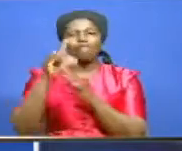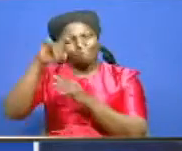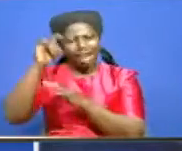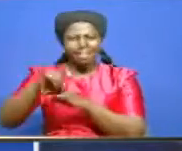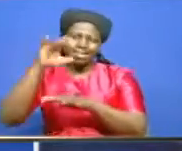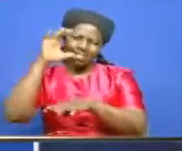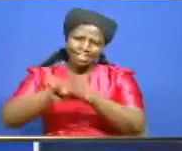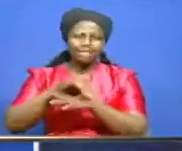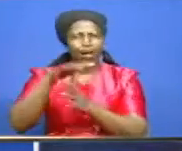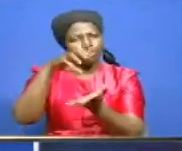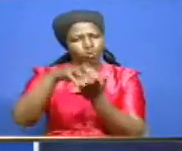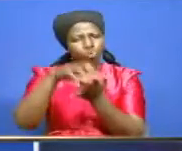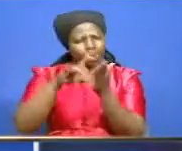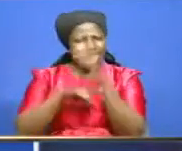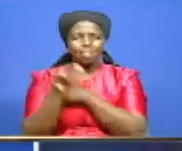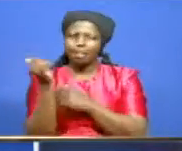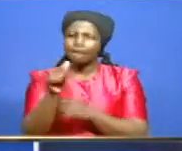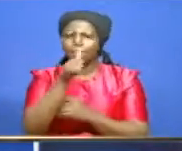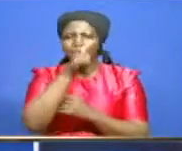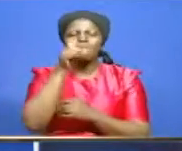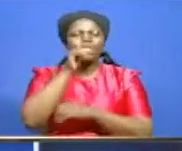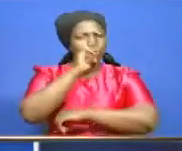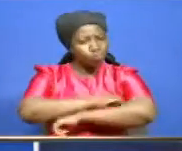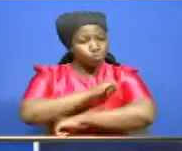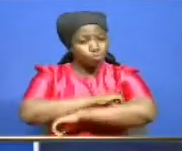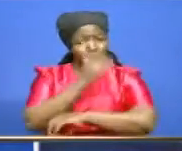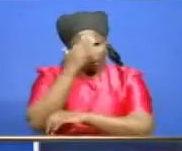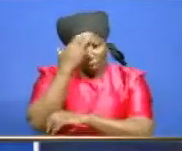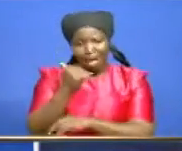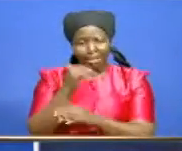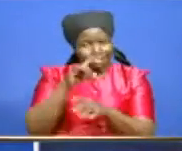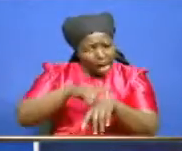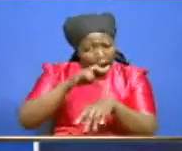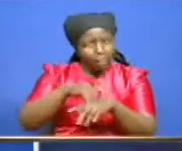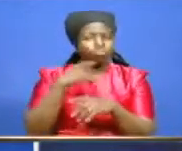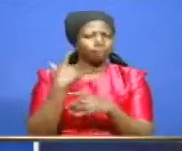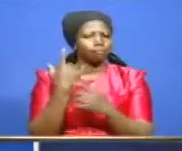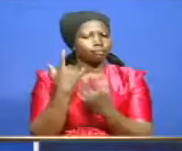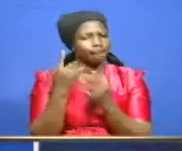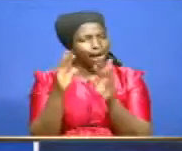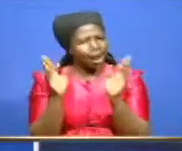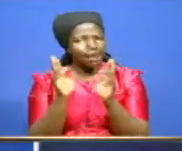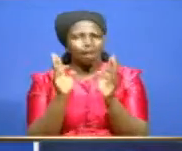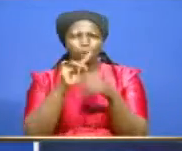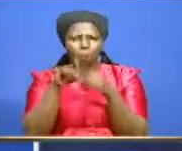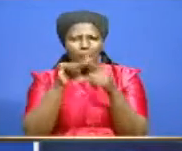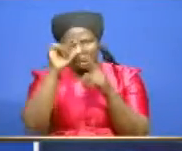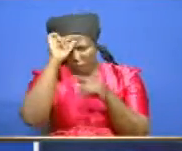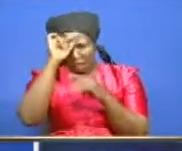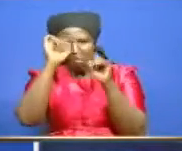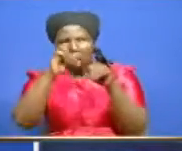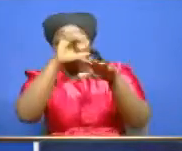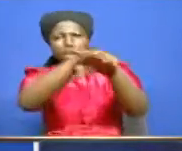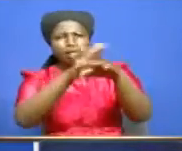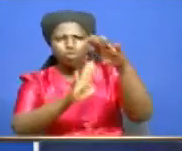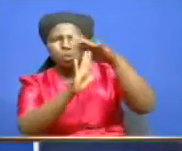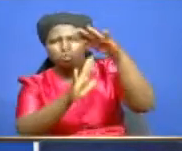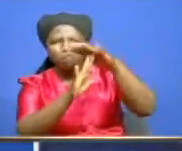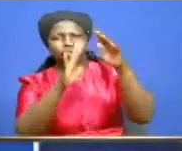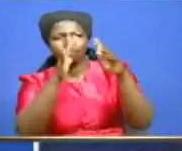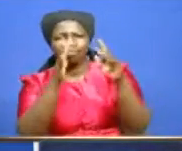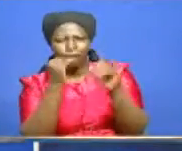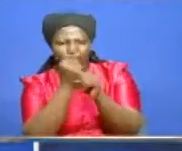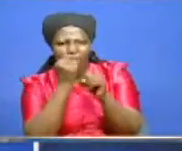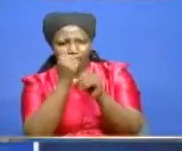from any private school. I should say that, because times are when the government may learn to the top students and forget the ones that